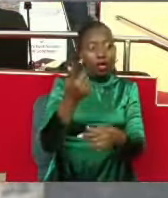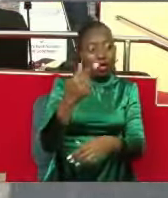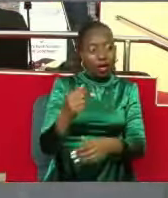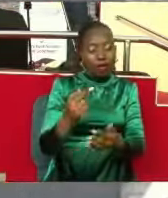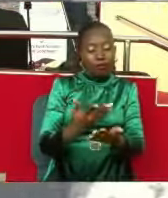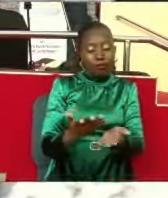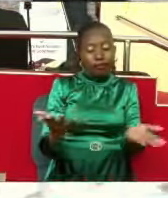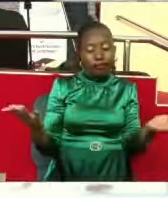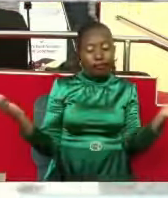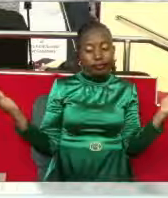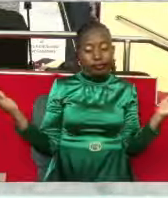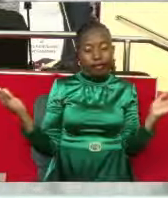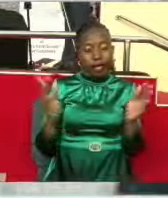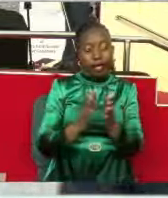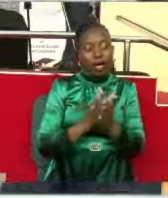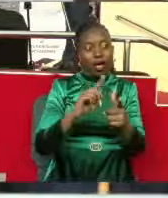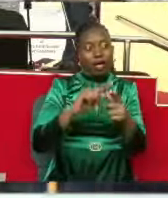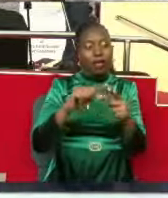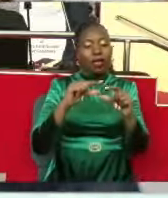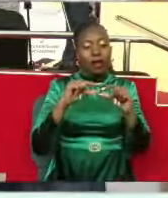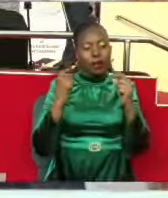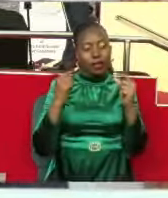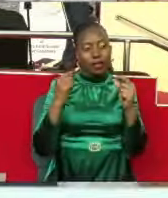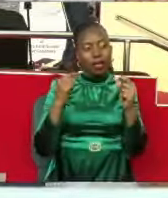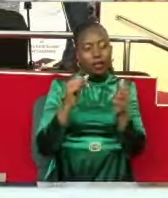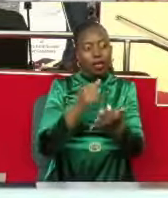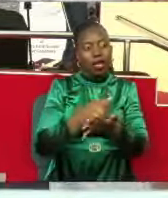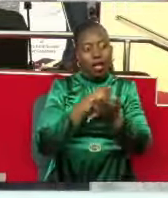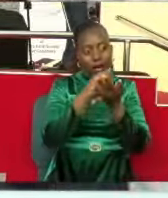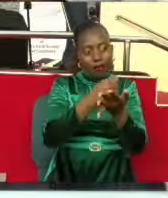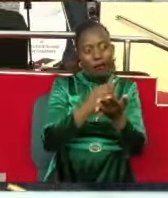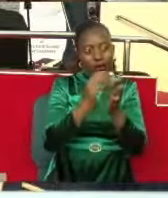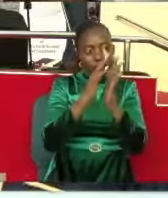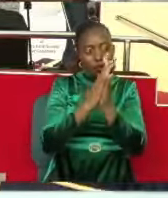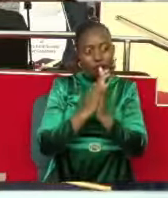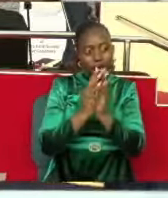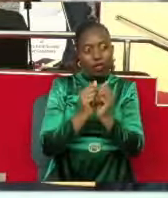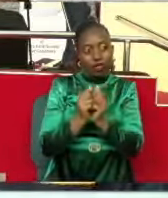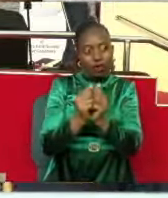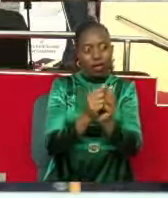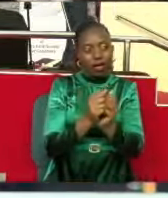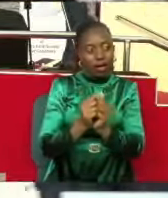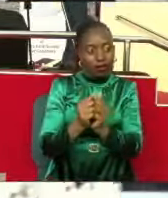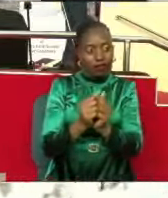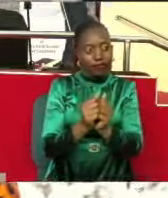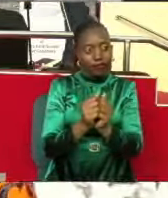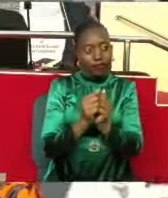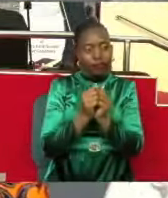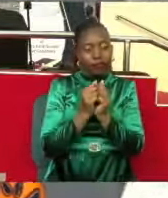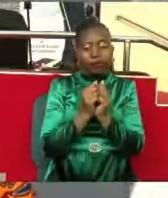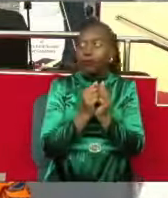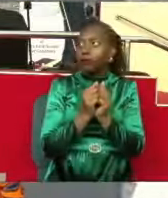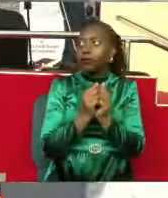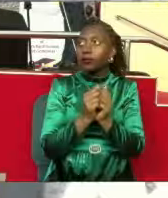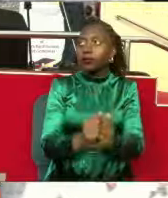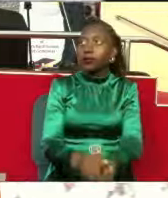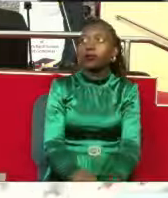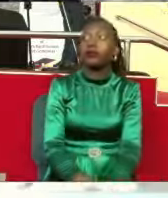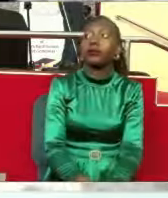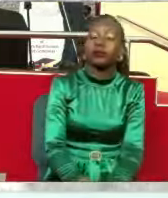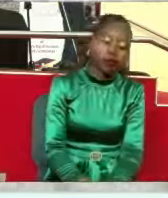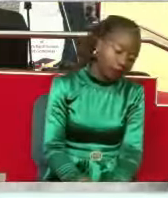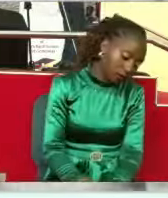that someone can help you sing a song today as you pray together. Amen. As you pray together, in the name of